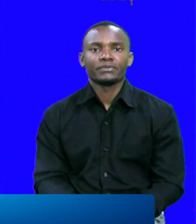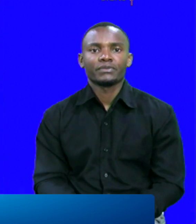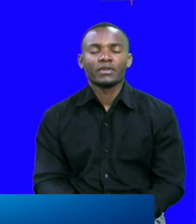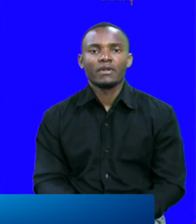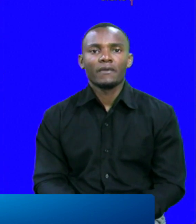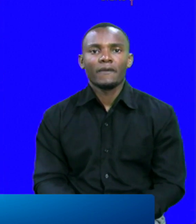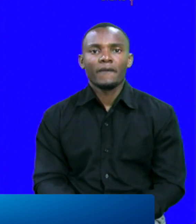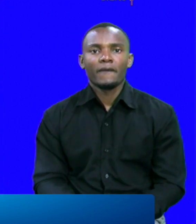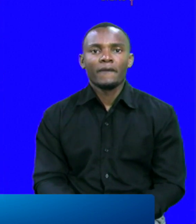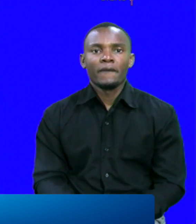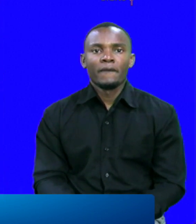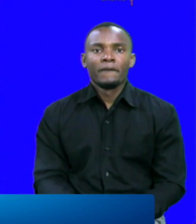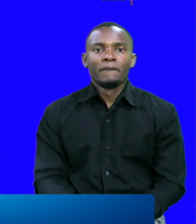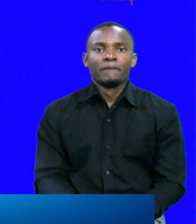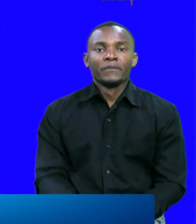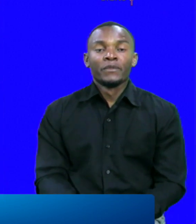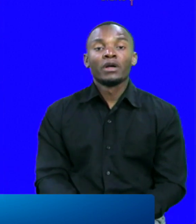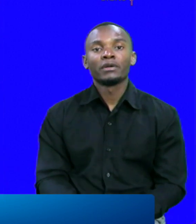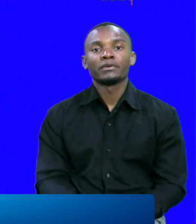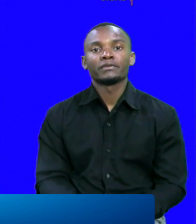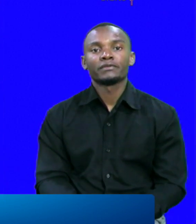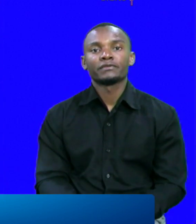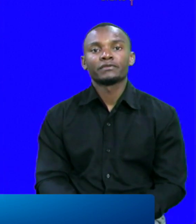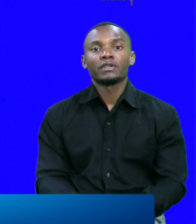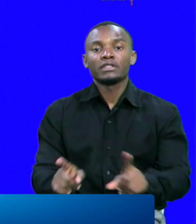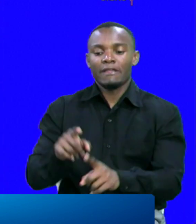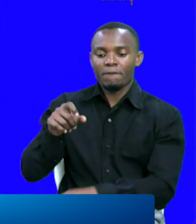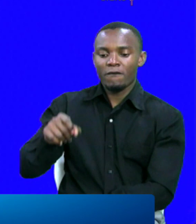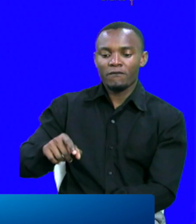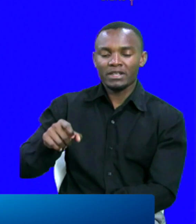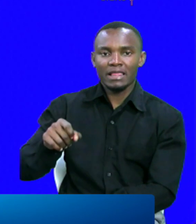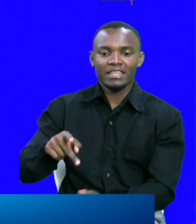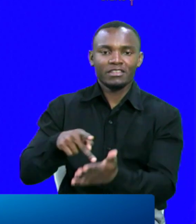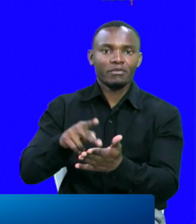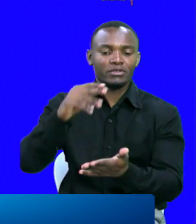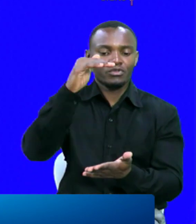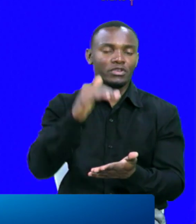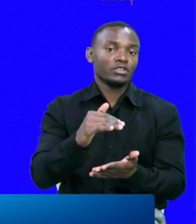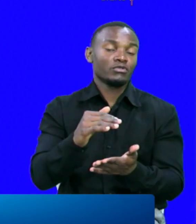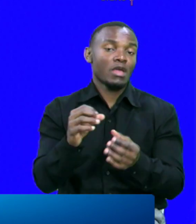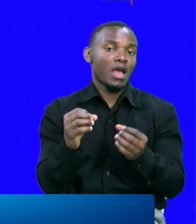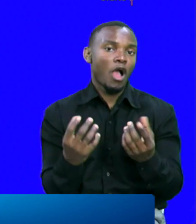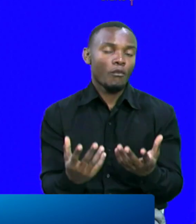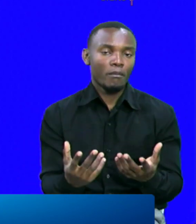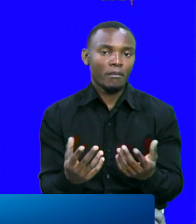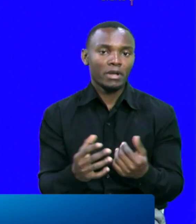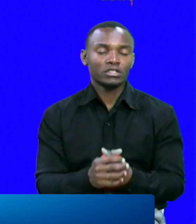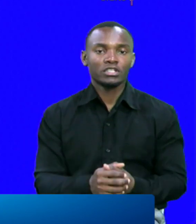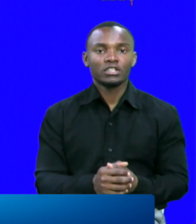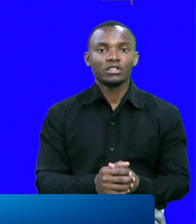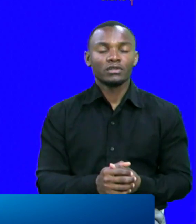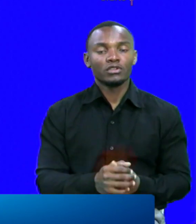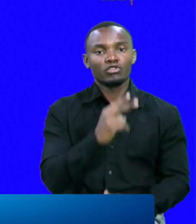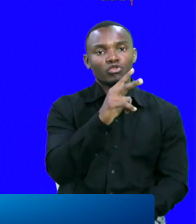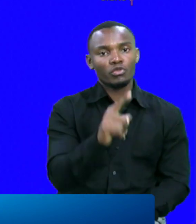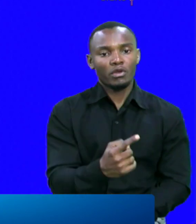week. And I want to promise the country that we now have a comprehensive plan to sort out our